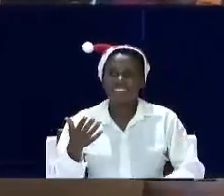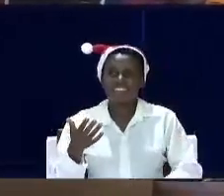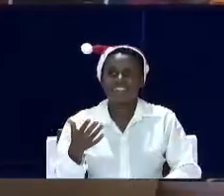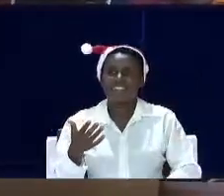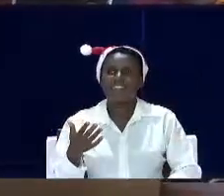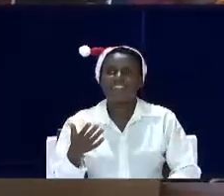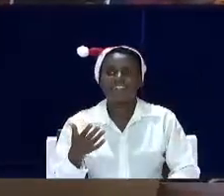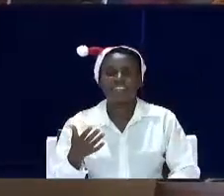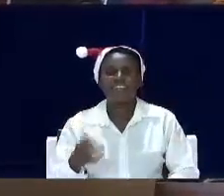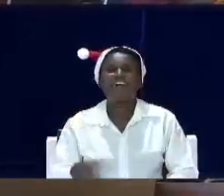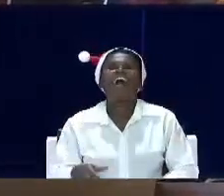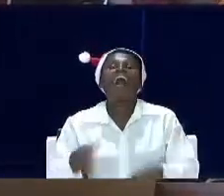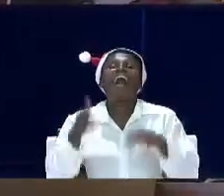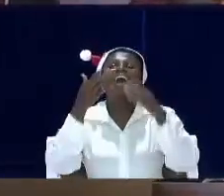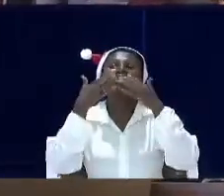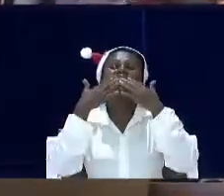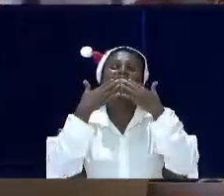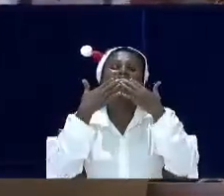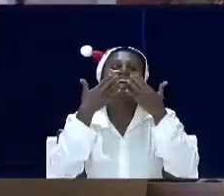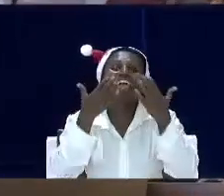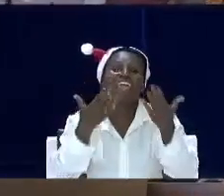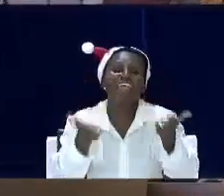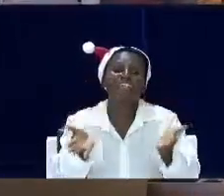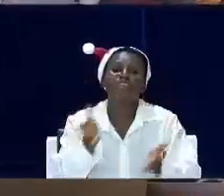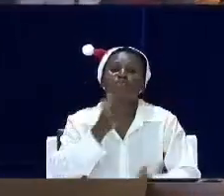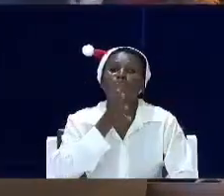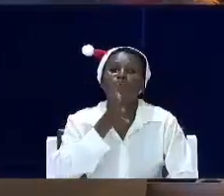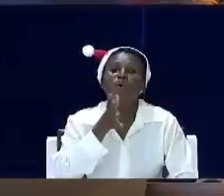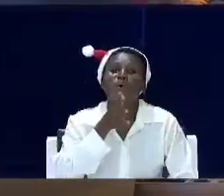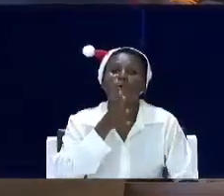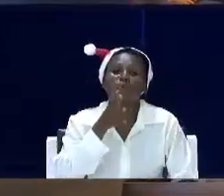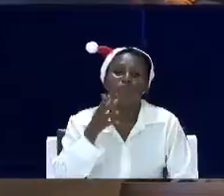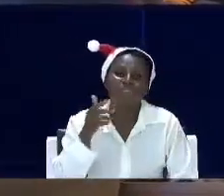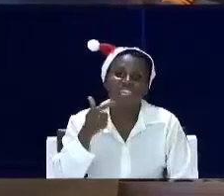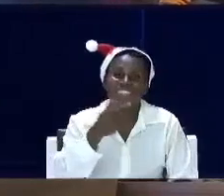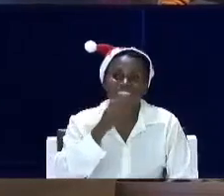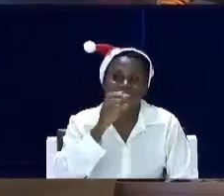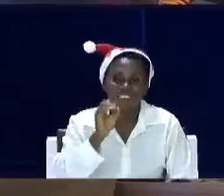cannot come. Thank you, Mami Adeboye.